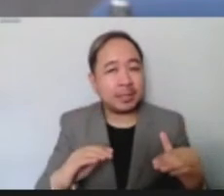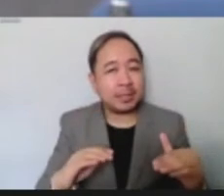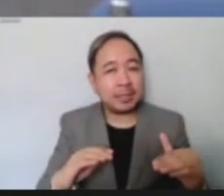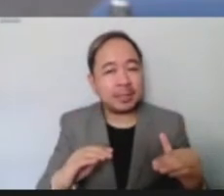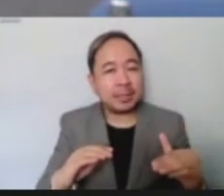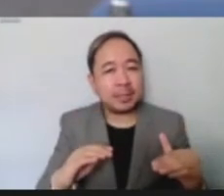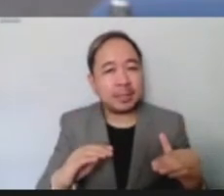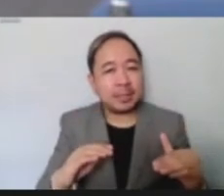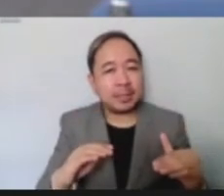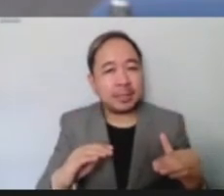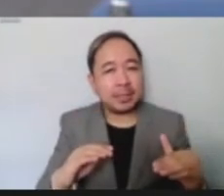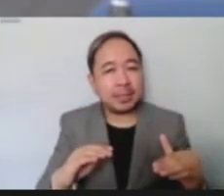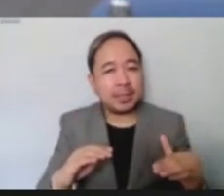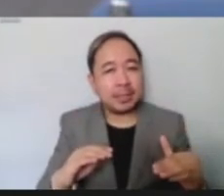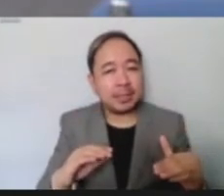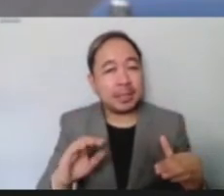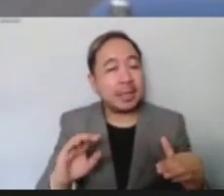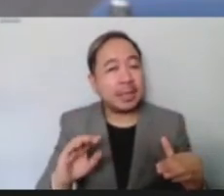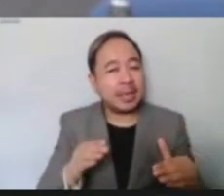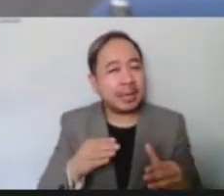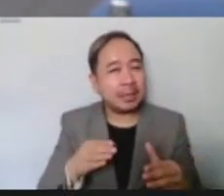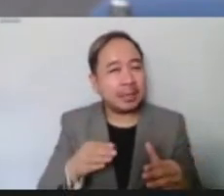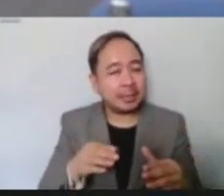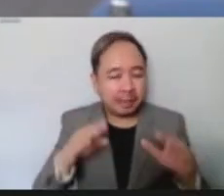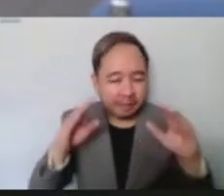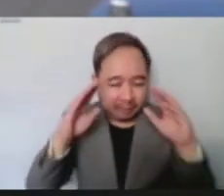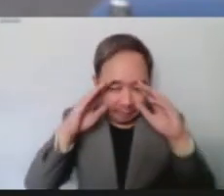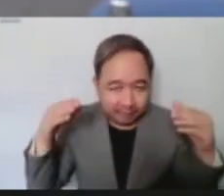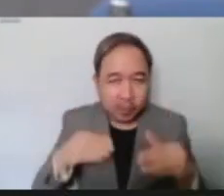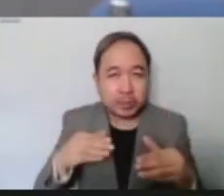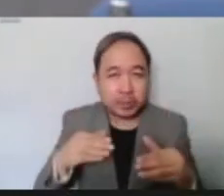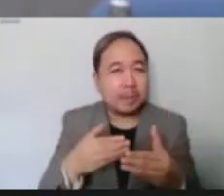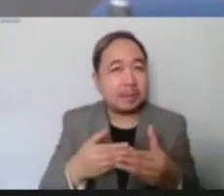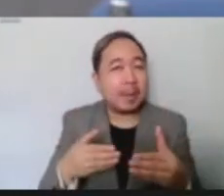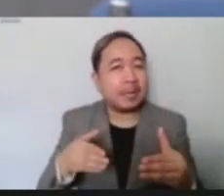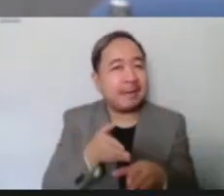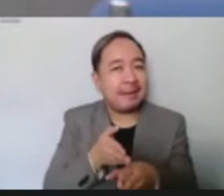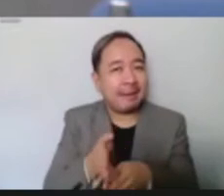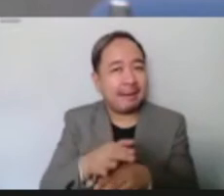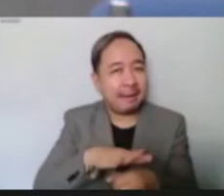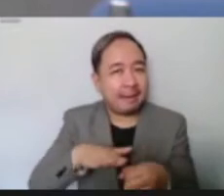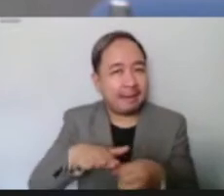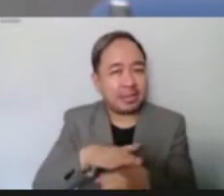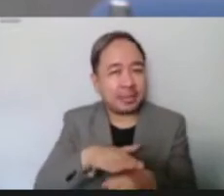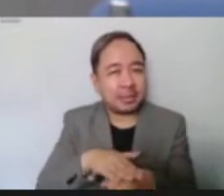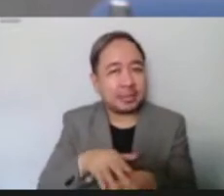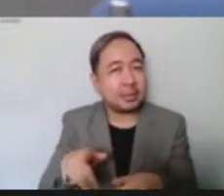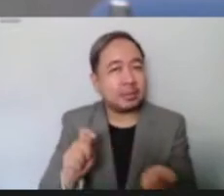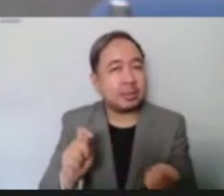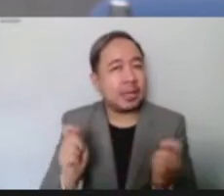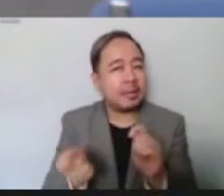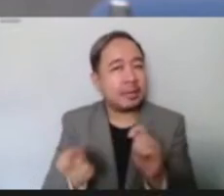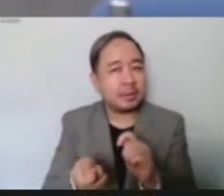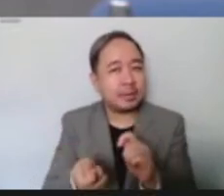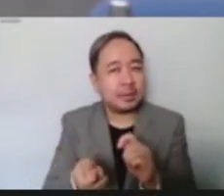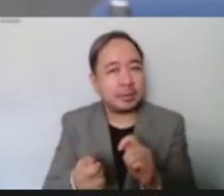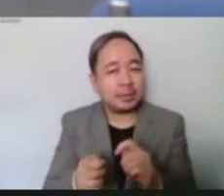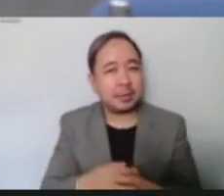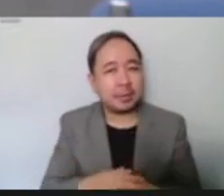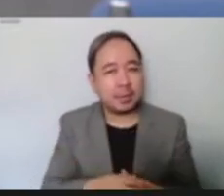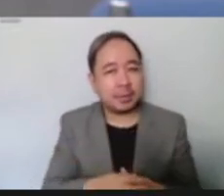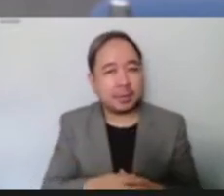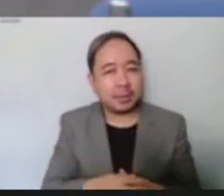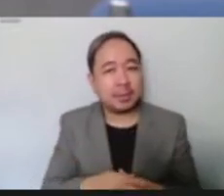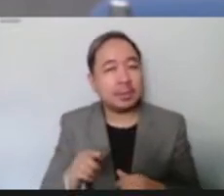in this key above the areas are will there be amended as a mbapped and